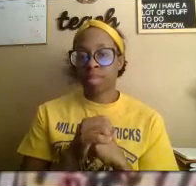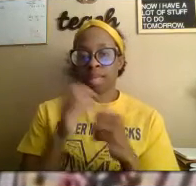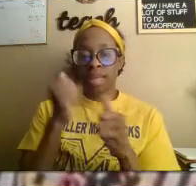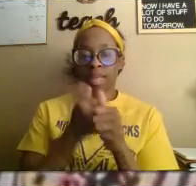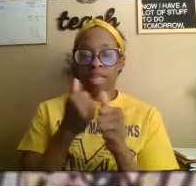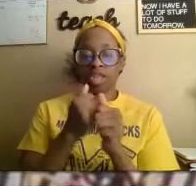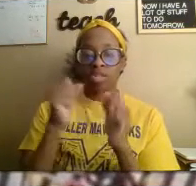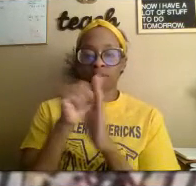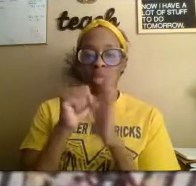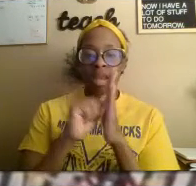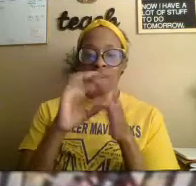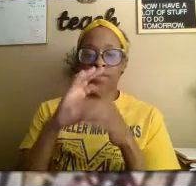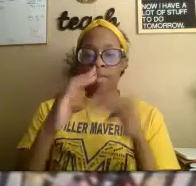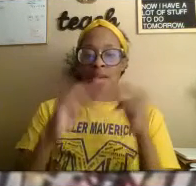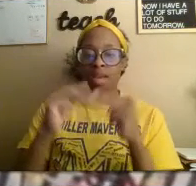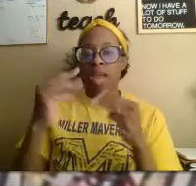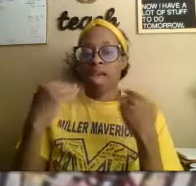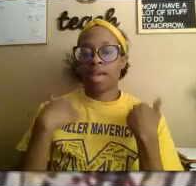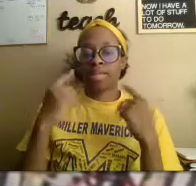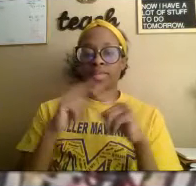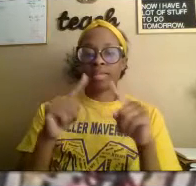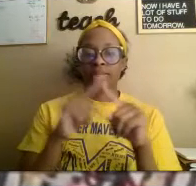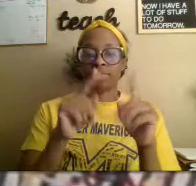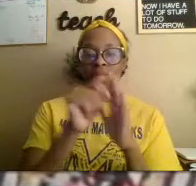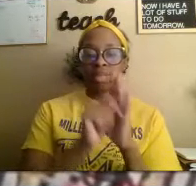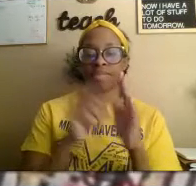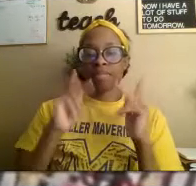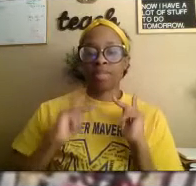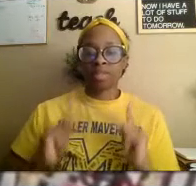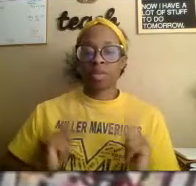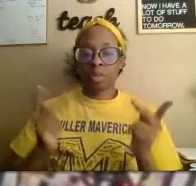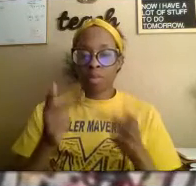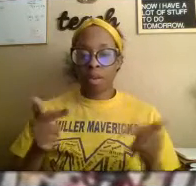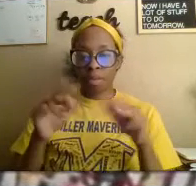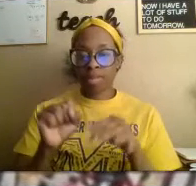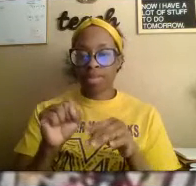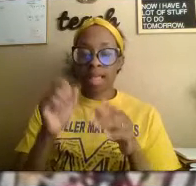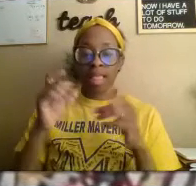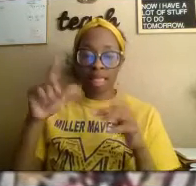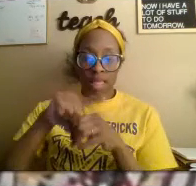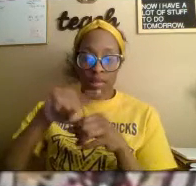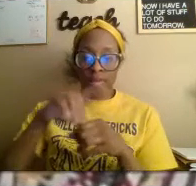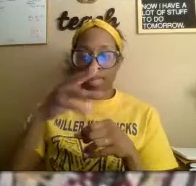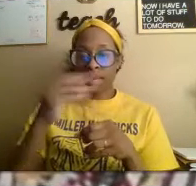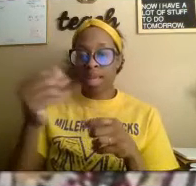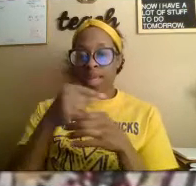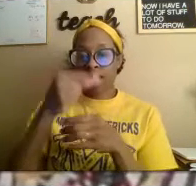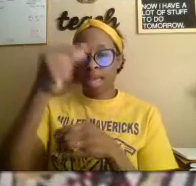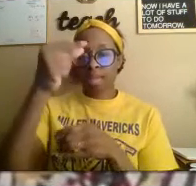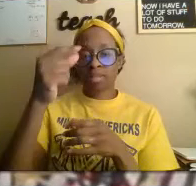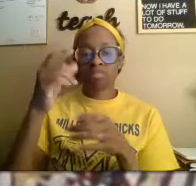Each state of matter has different physical properties. Liquids and gases both flow, moving from place to